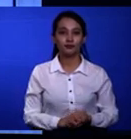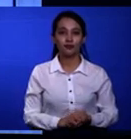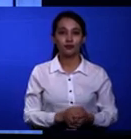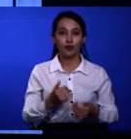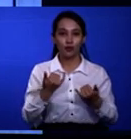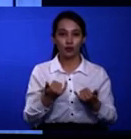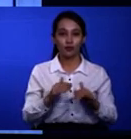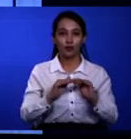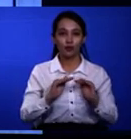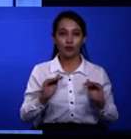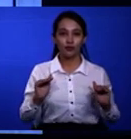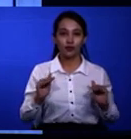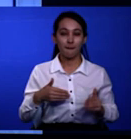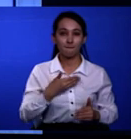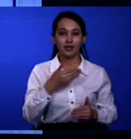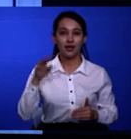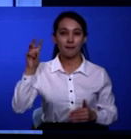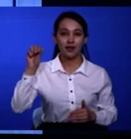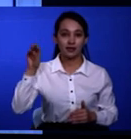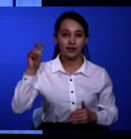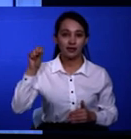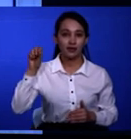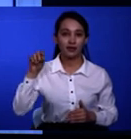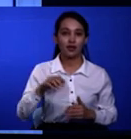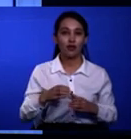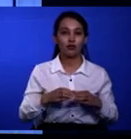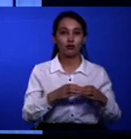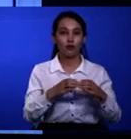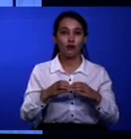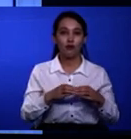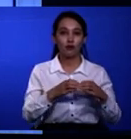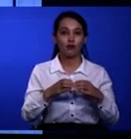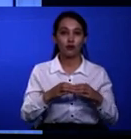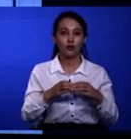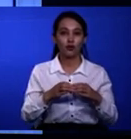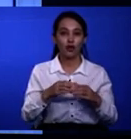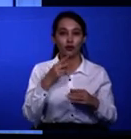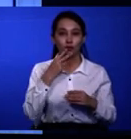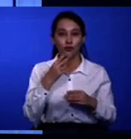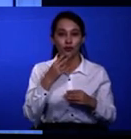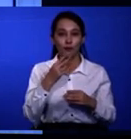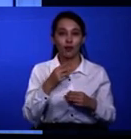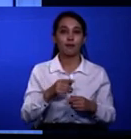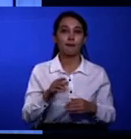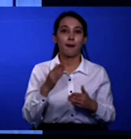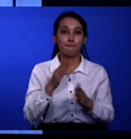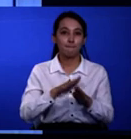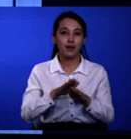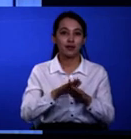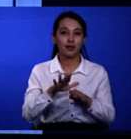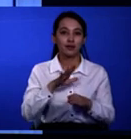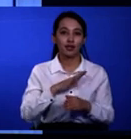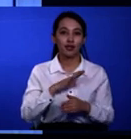Mana bolajonlar, biz masalani doiraviy diagrammada tasvirladik. Yozib